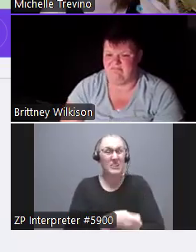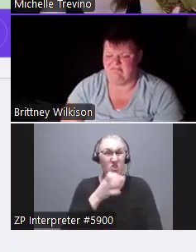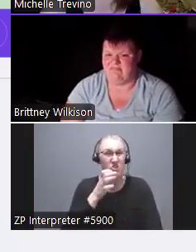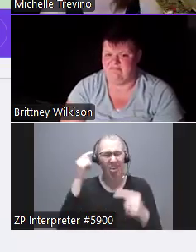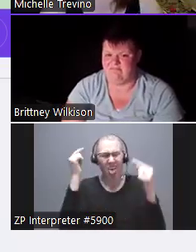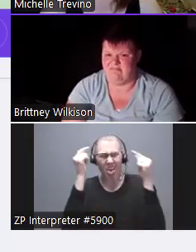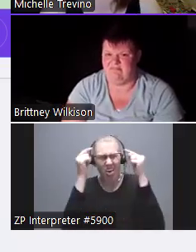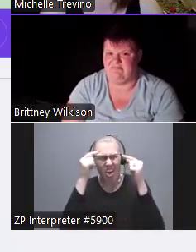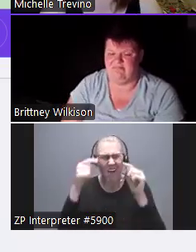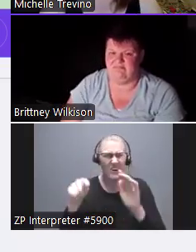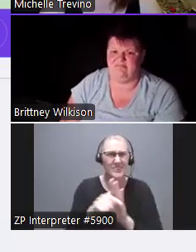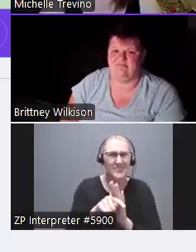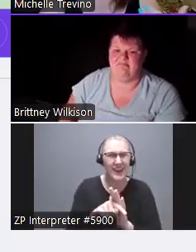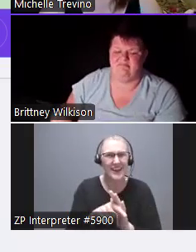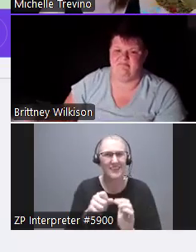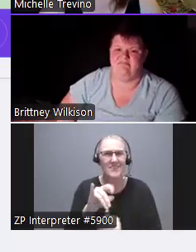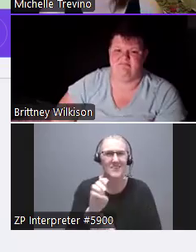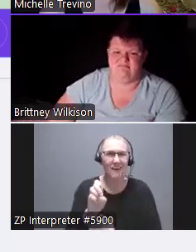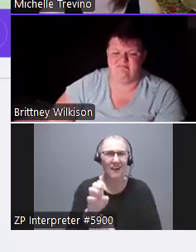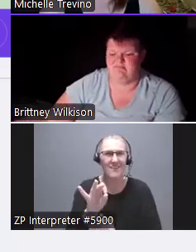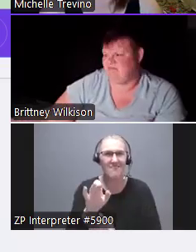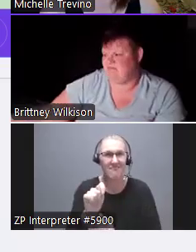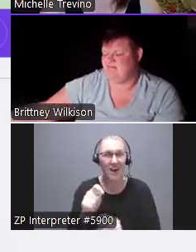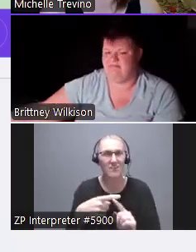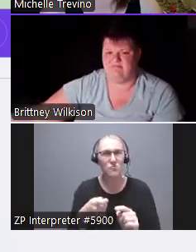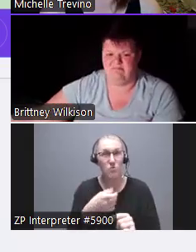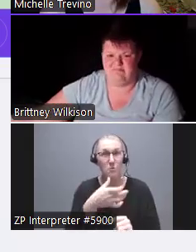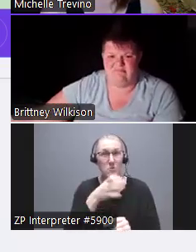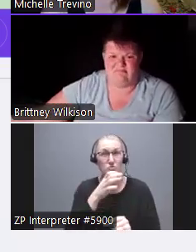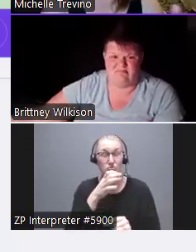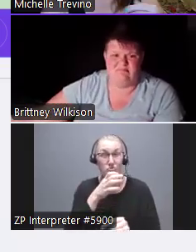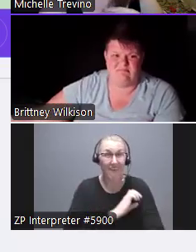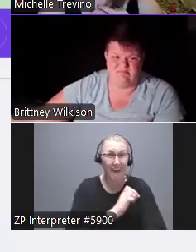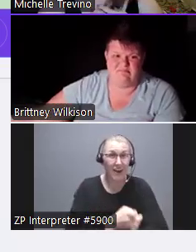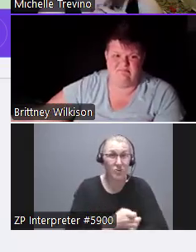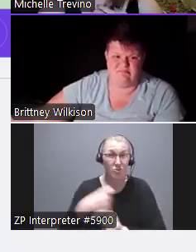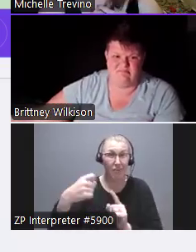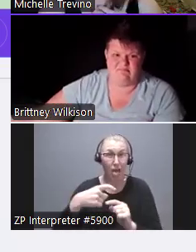you normally deal with a stimulant, because it's not one. Okay.